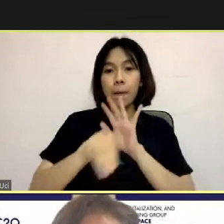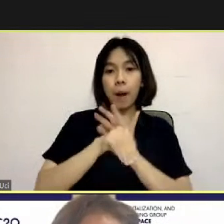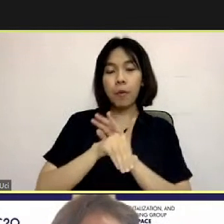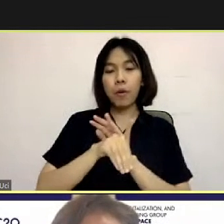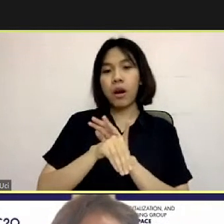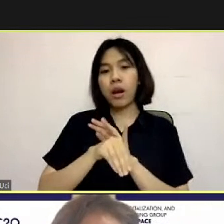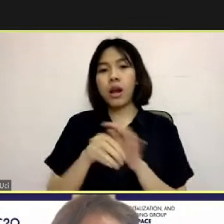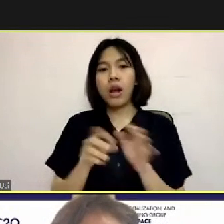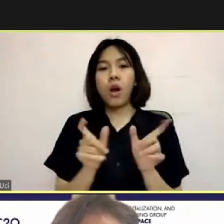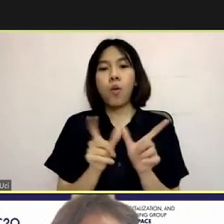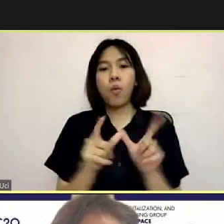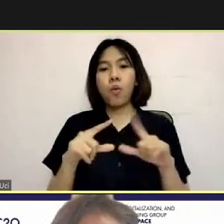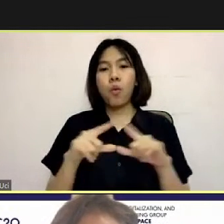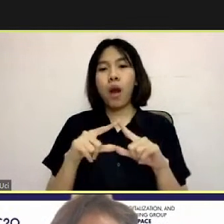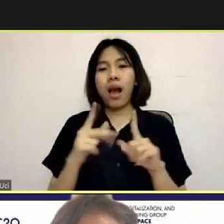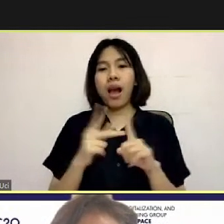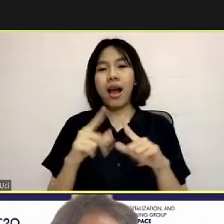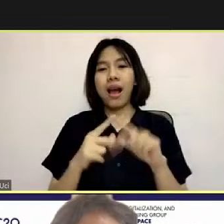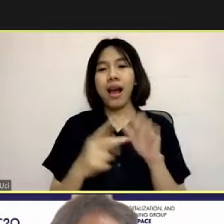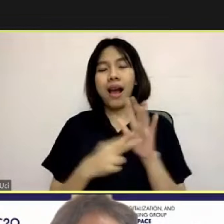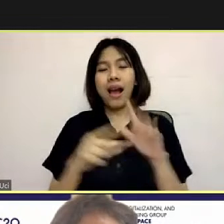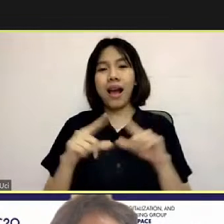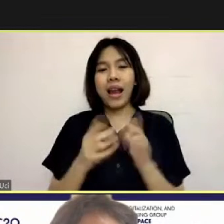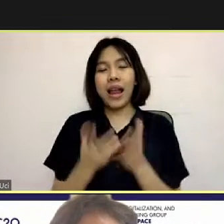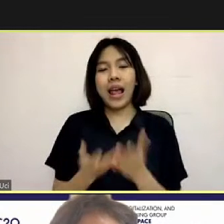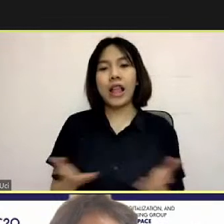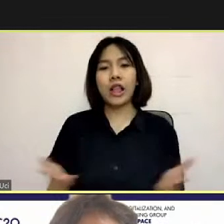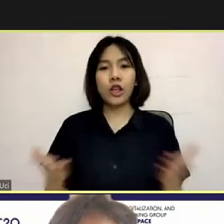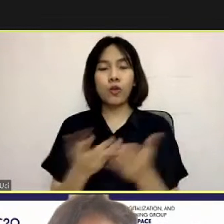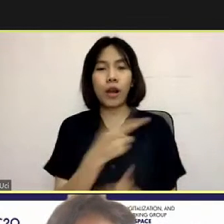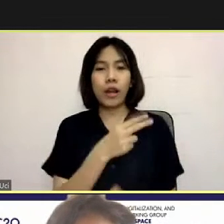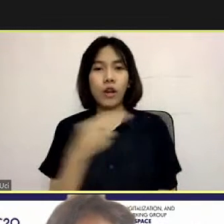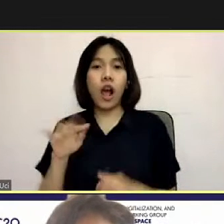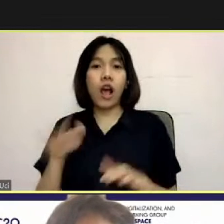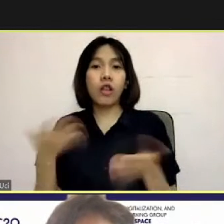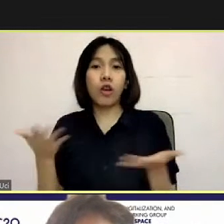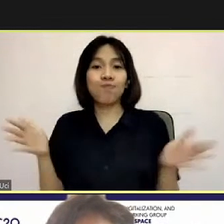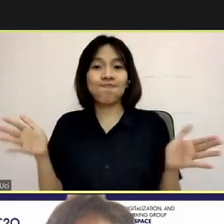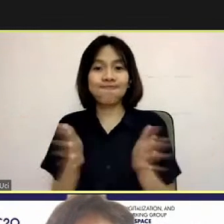I'm from Wahana Lingkungan Indonesia, Walhi Papua.